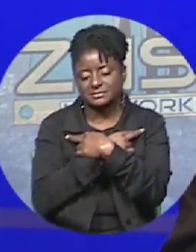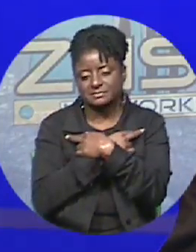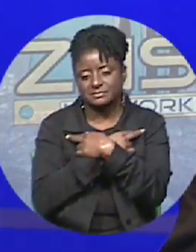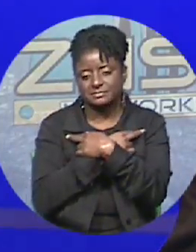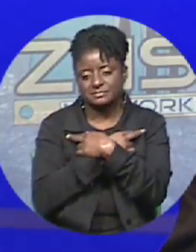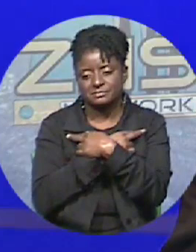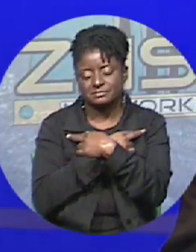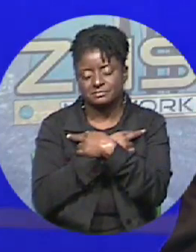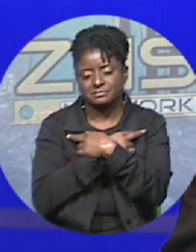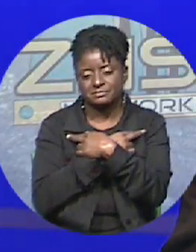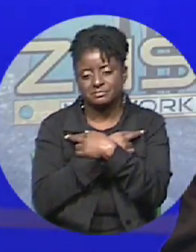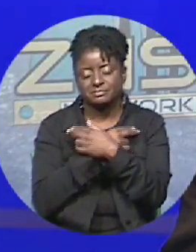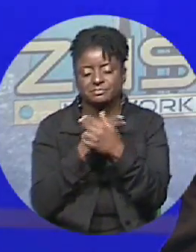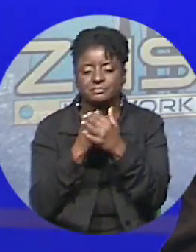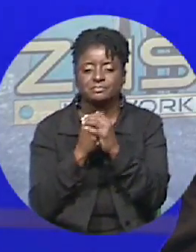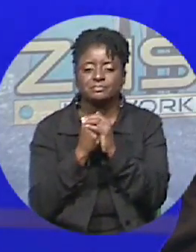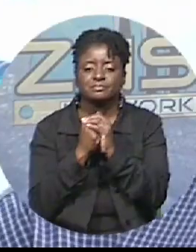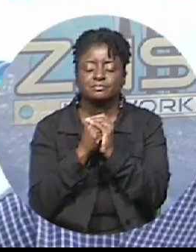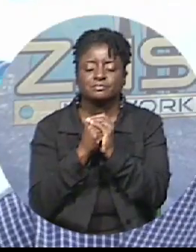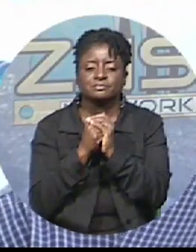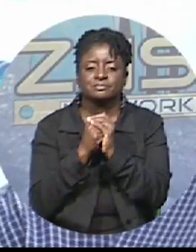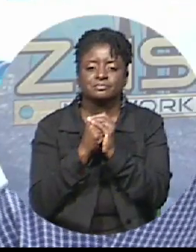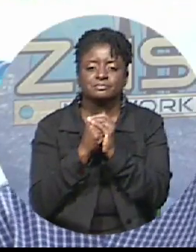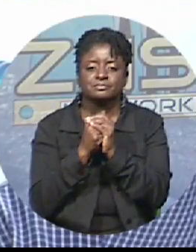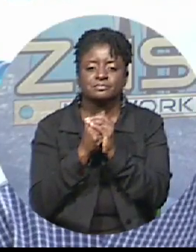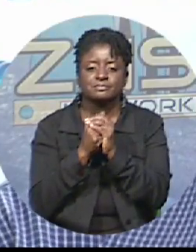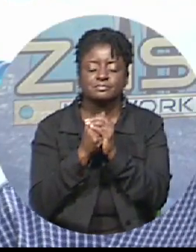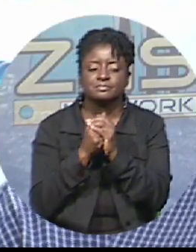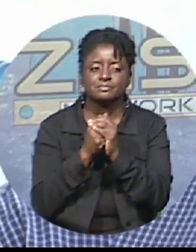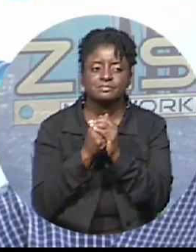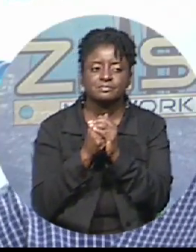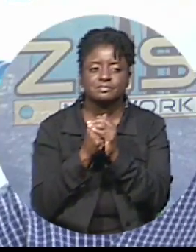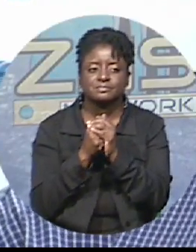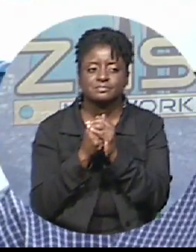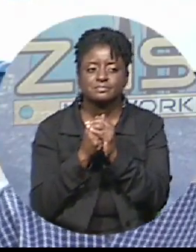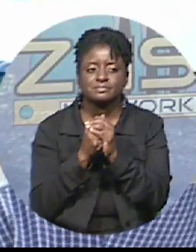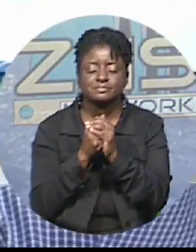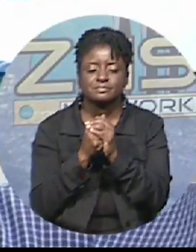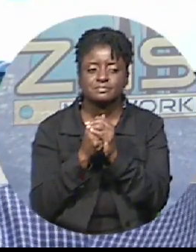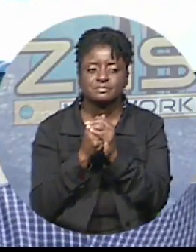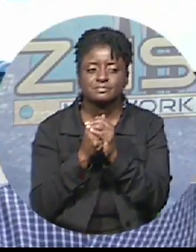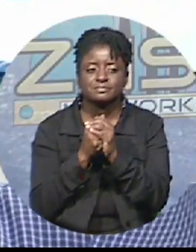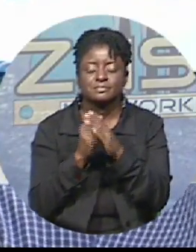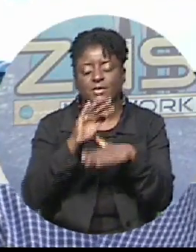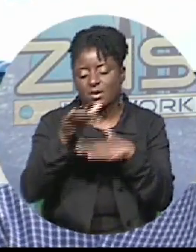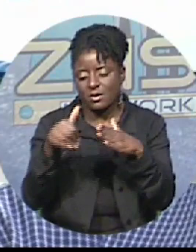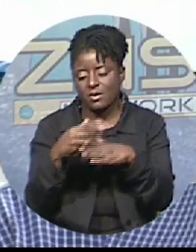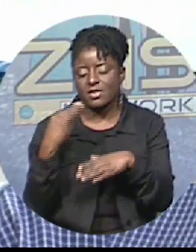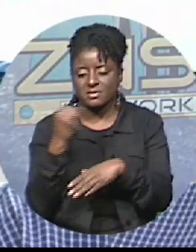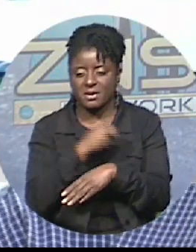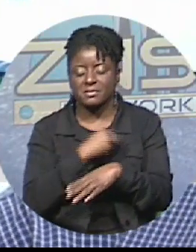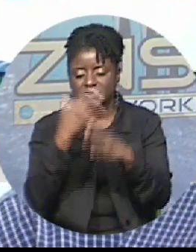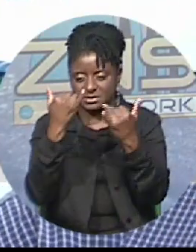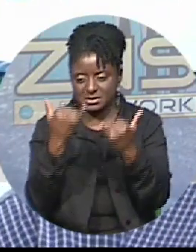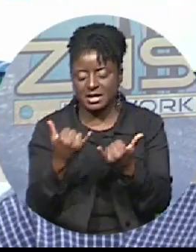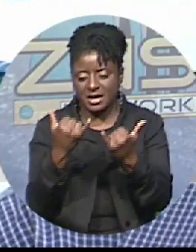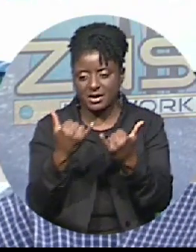busy times lie ahead. All the members that are on the club now are training for the 2016 Olympics.